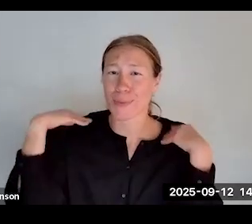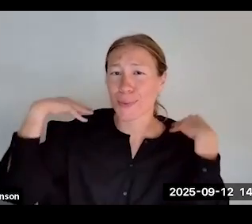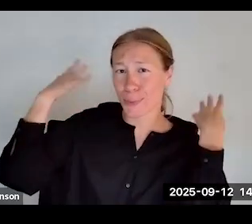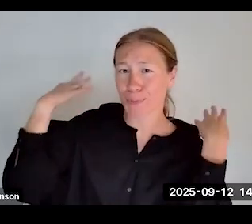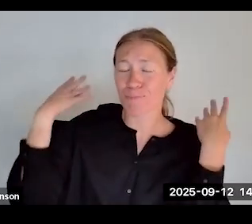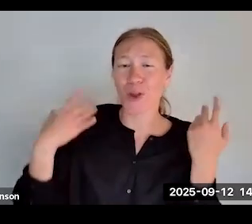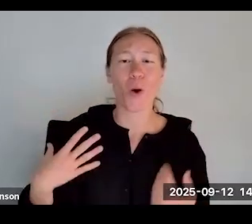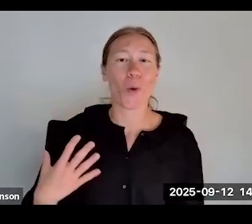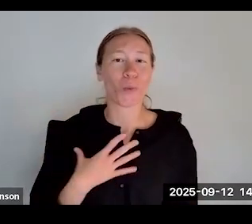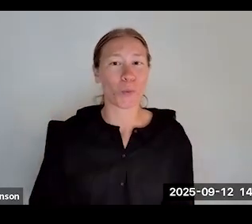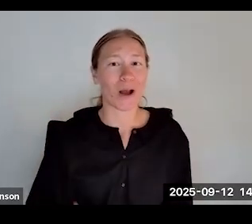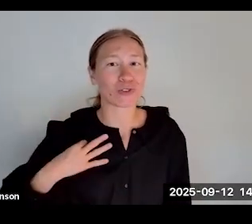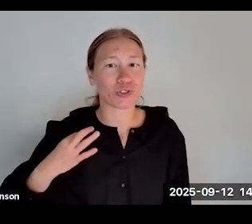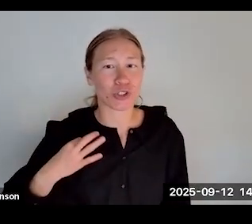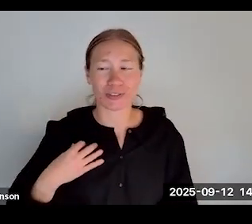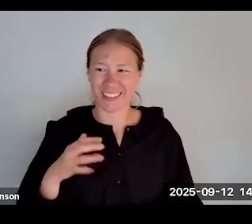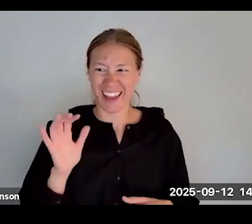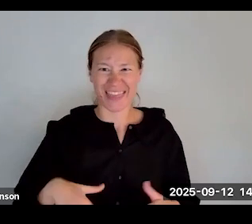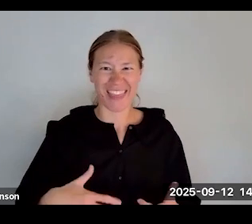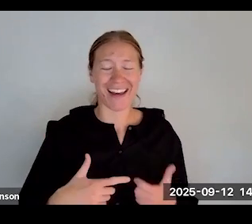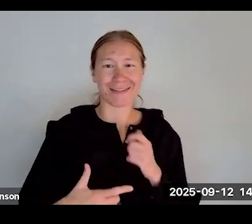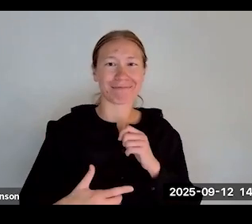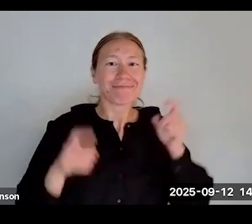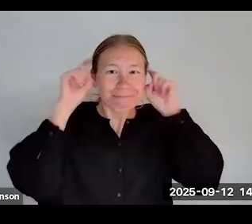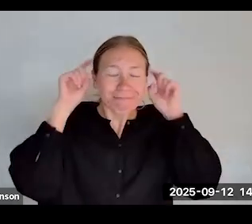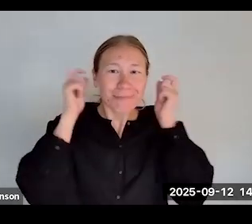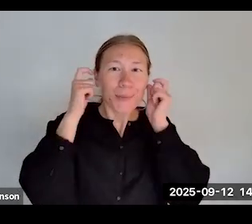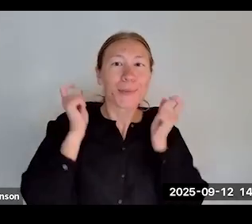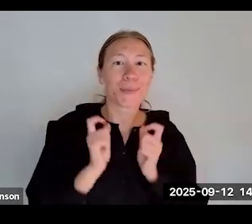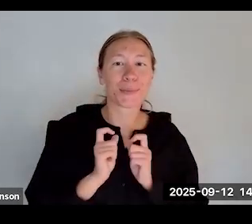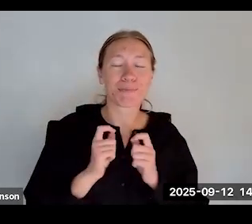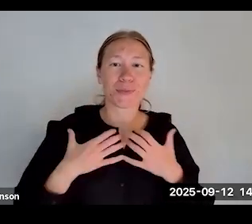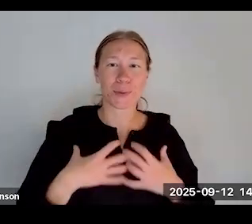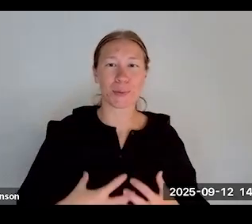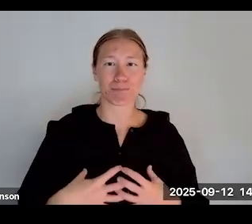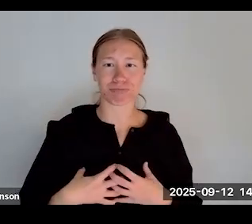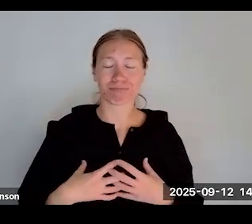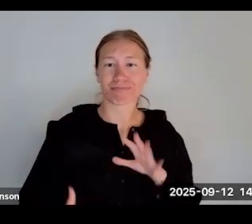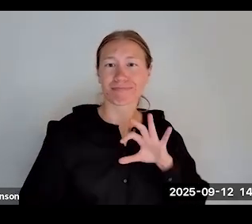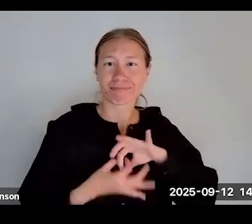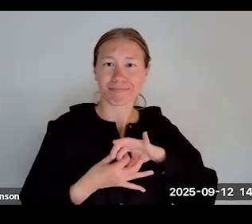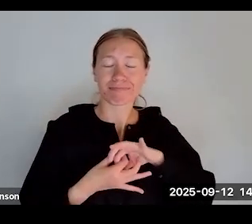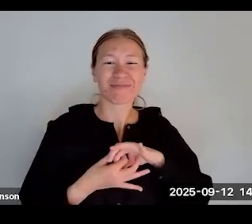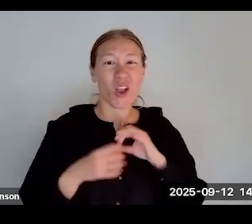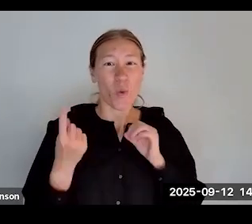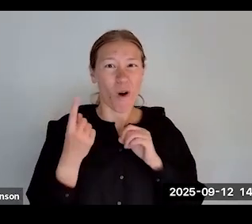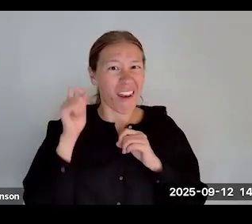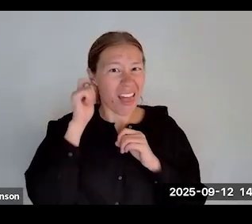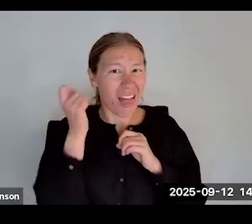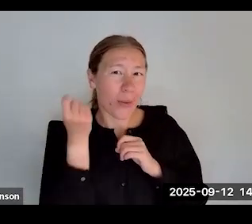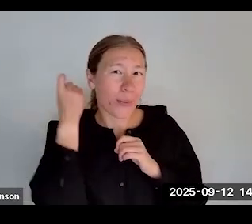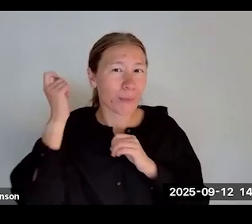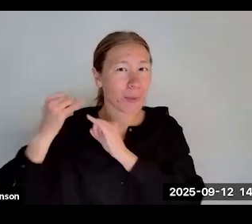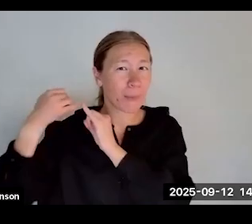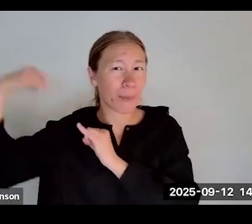and the chest piece is strapped on top. One of her earpieces is actually flying through the air, and the wire that connects the earpiece